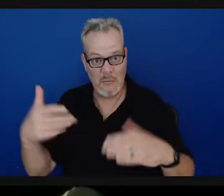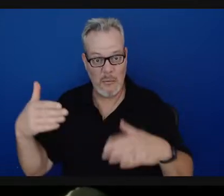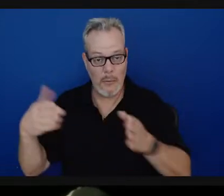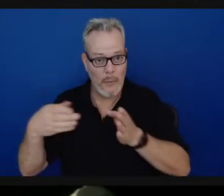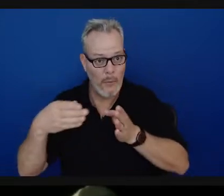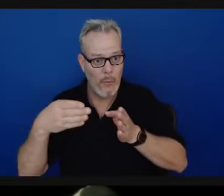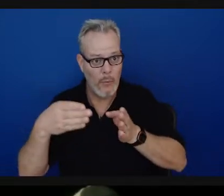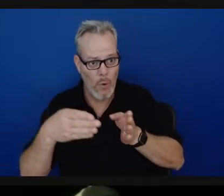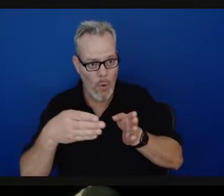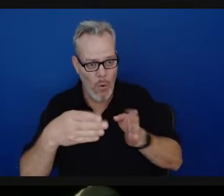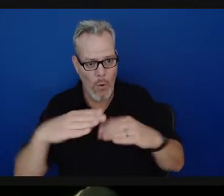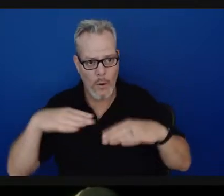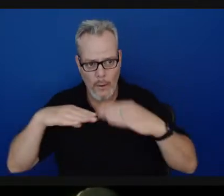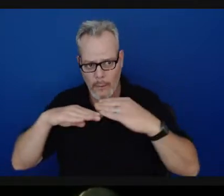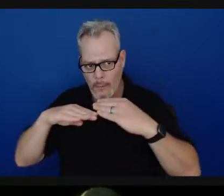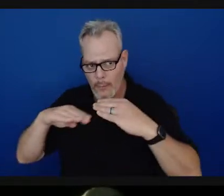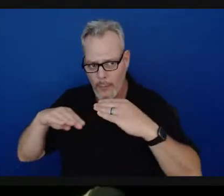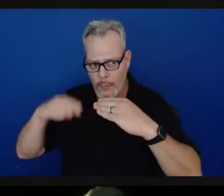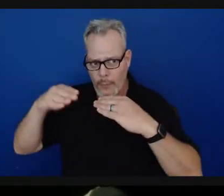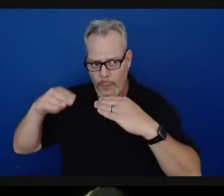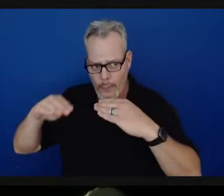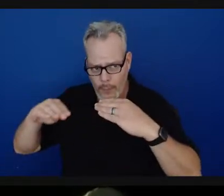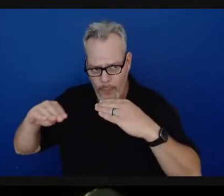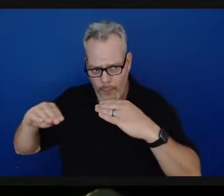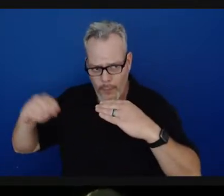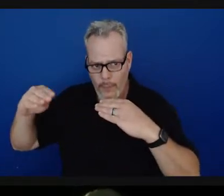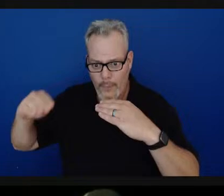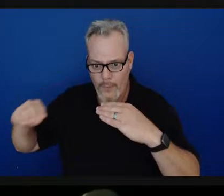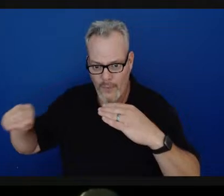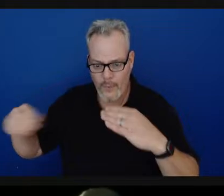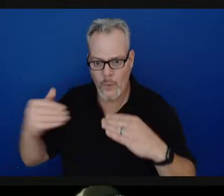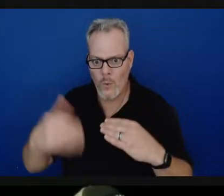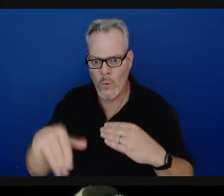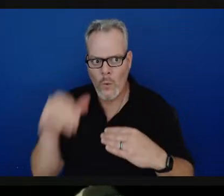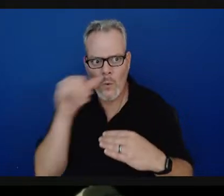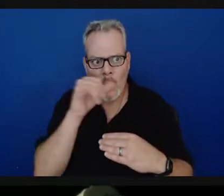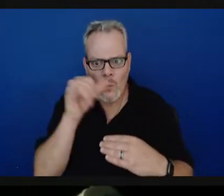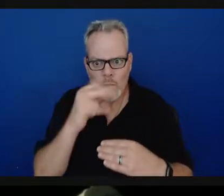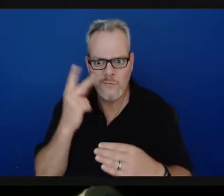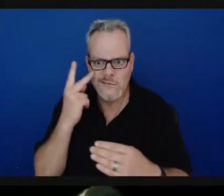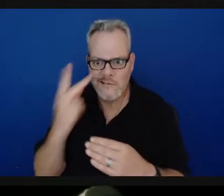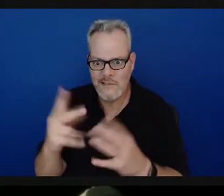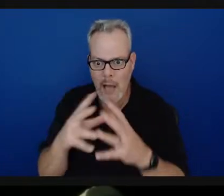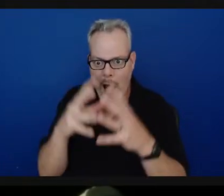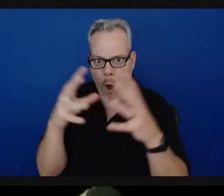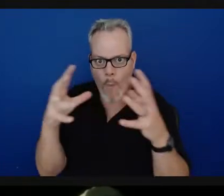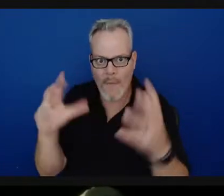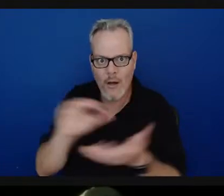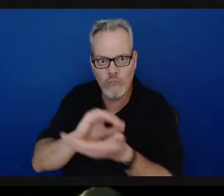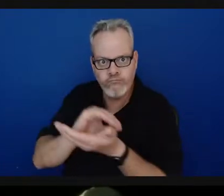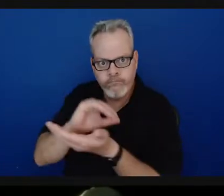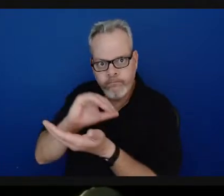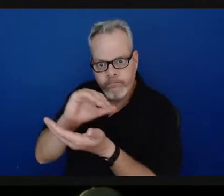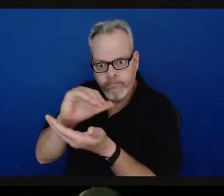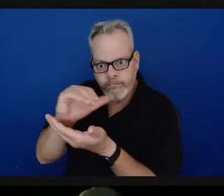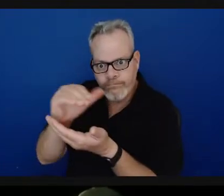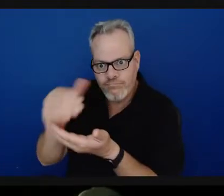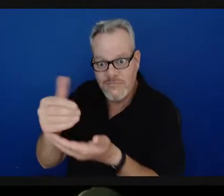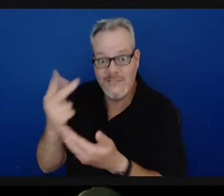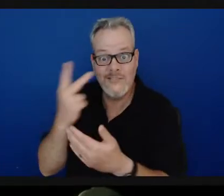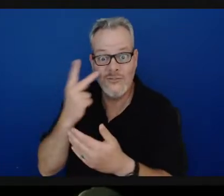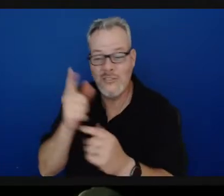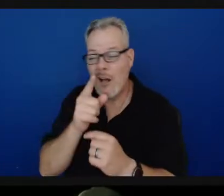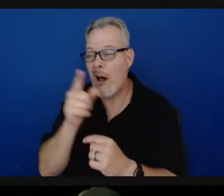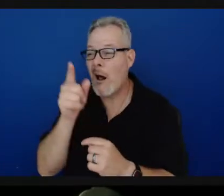obviously everything all across this whole area. But it's easier to pick out how much it's collecting on the road itself, right? Because you can see parts of the road